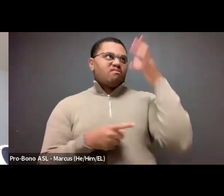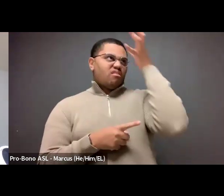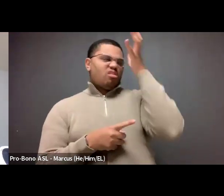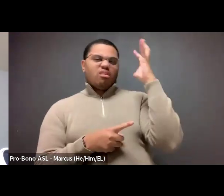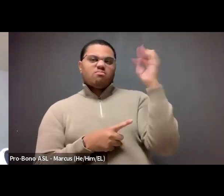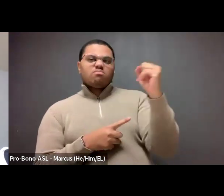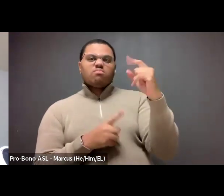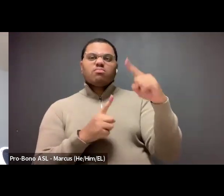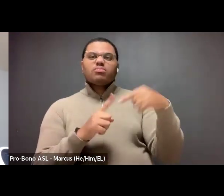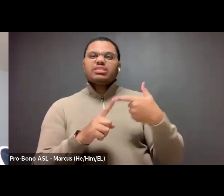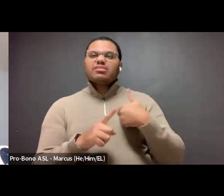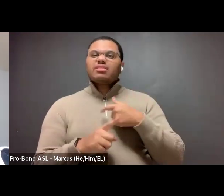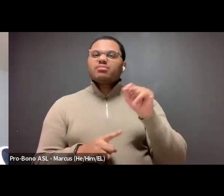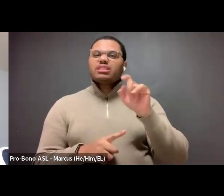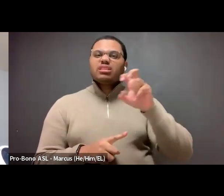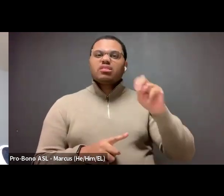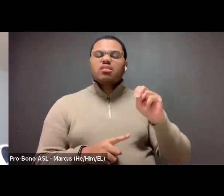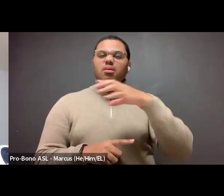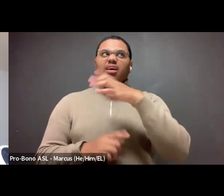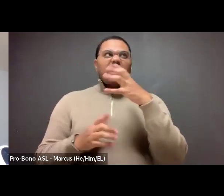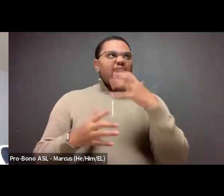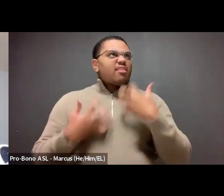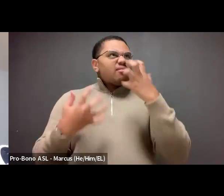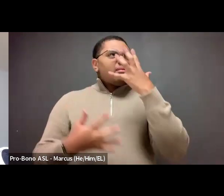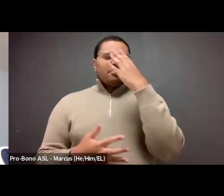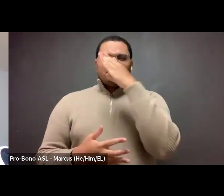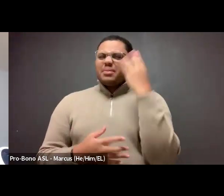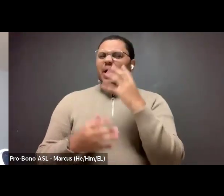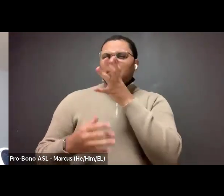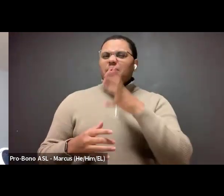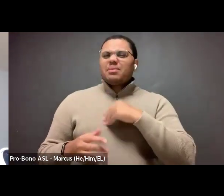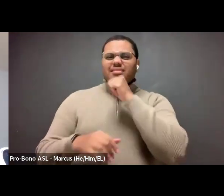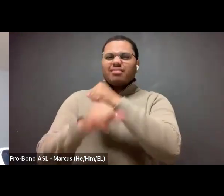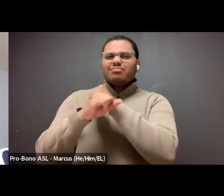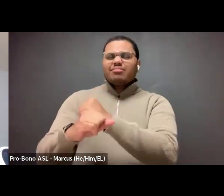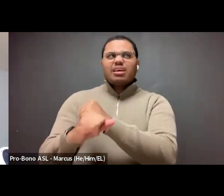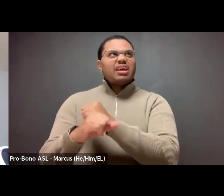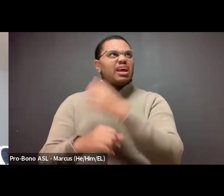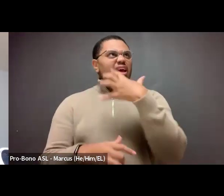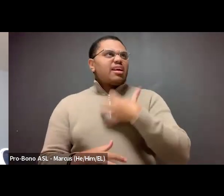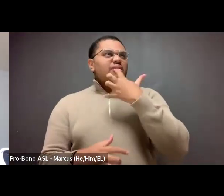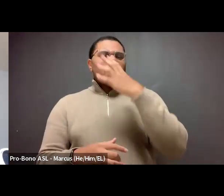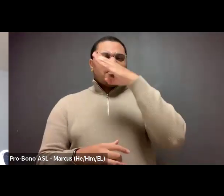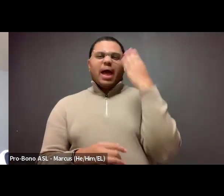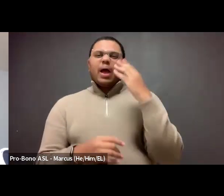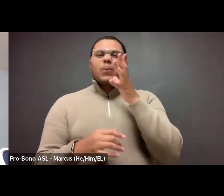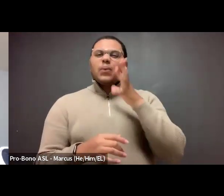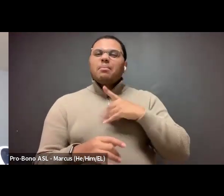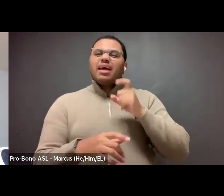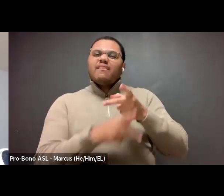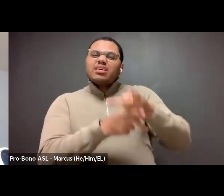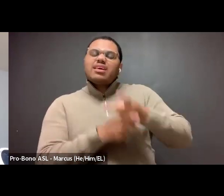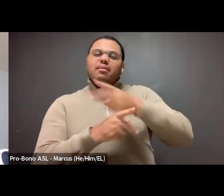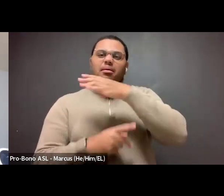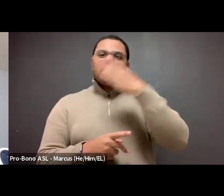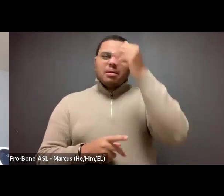Anger that Black women are not protected. Anger that Black women have to take care of Black men. I recognize my own turbulent